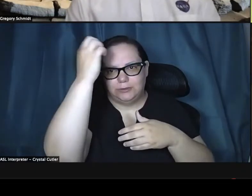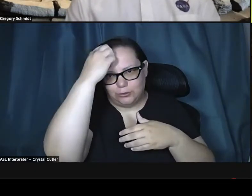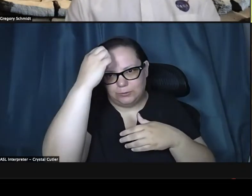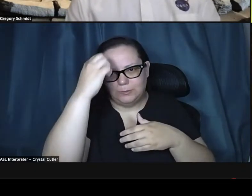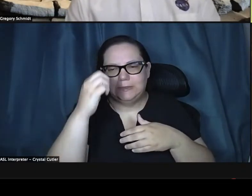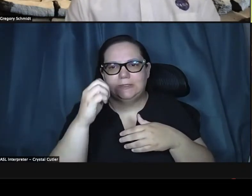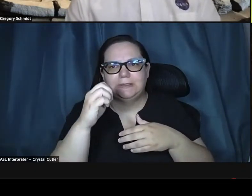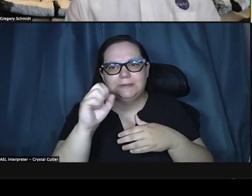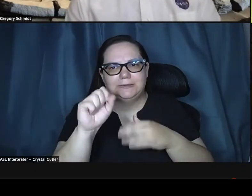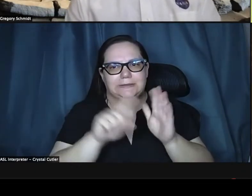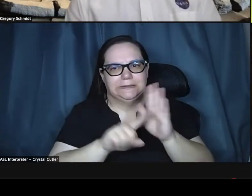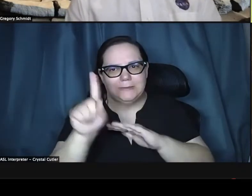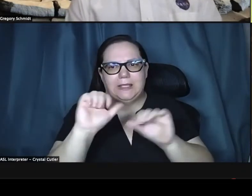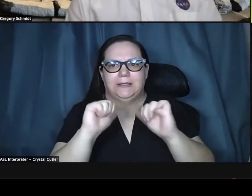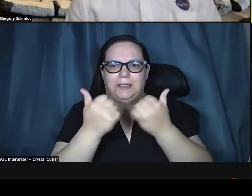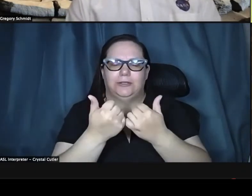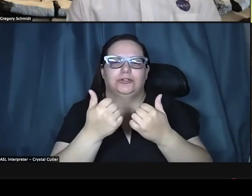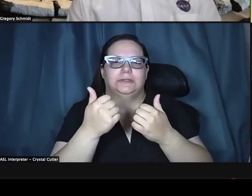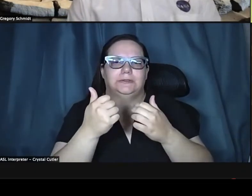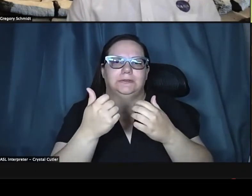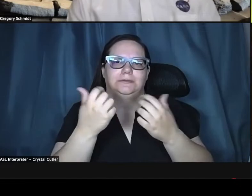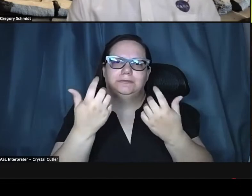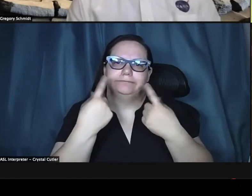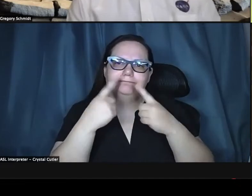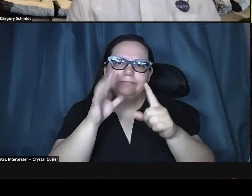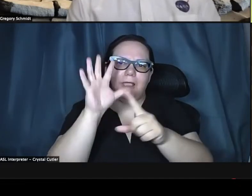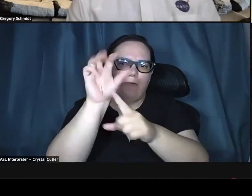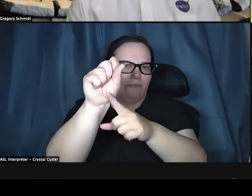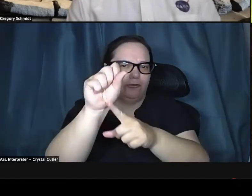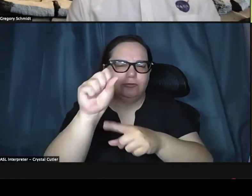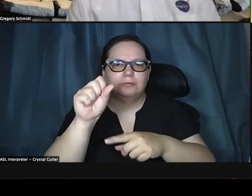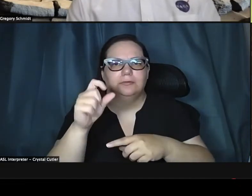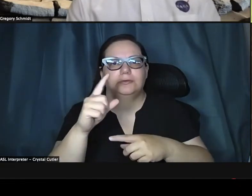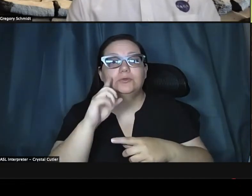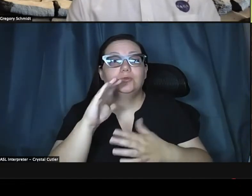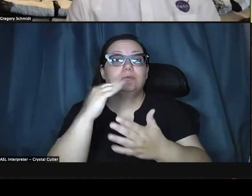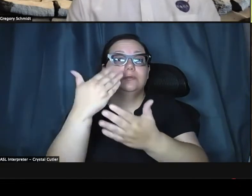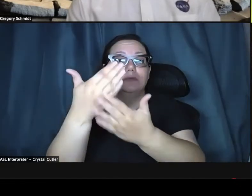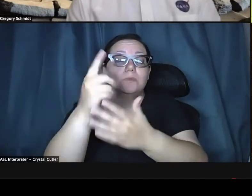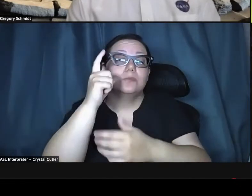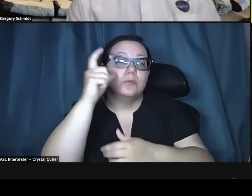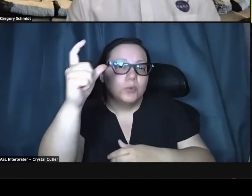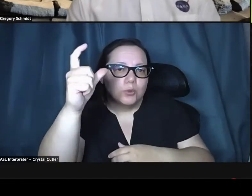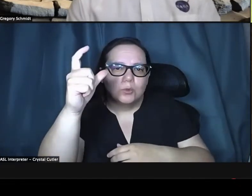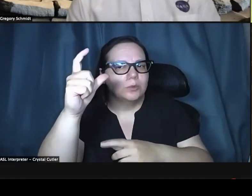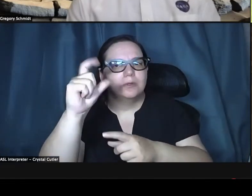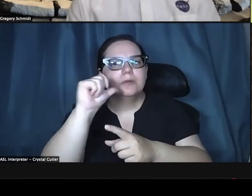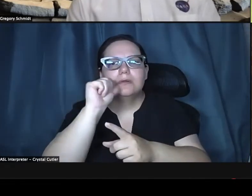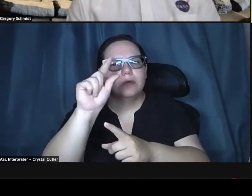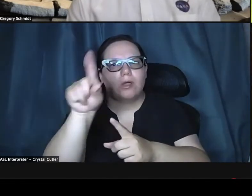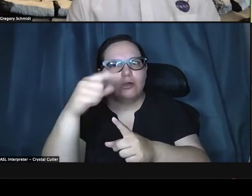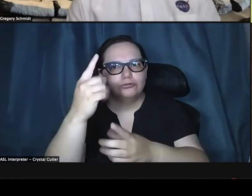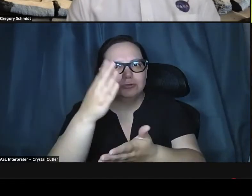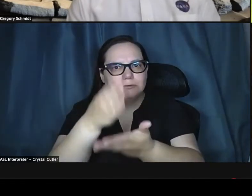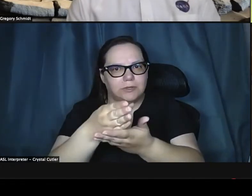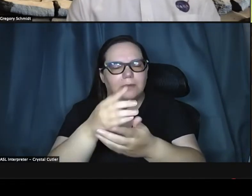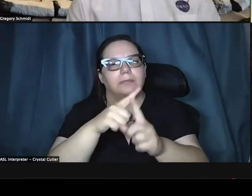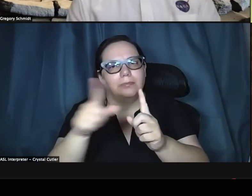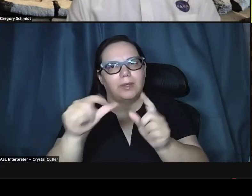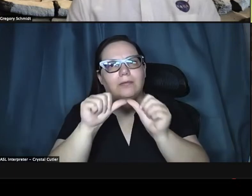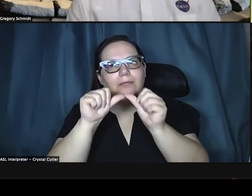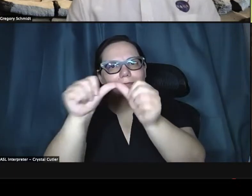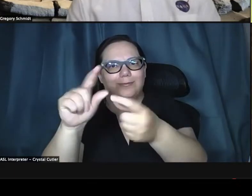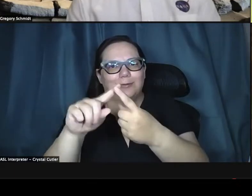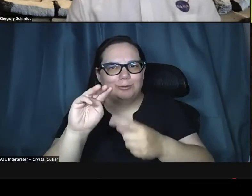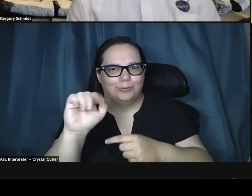to reach to the moon and not just stop there, but actually go beyond to Mars. And he will be actually